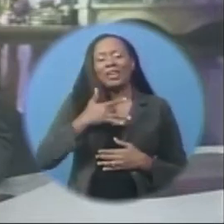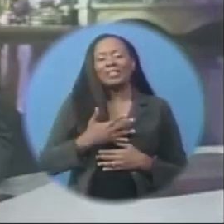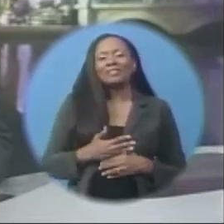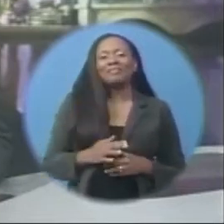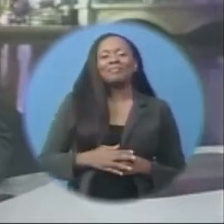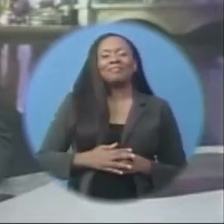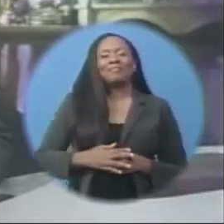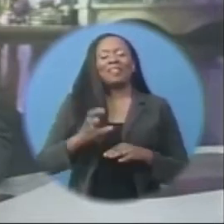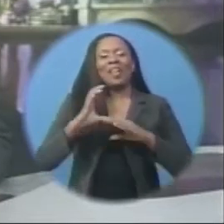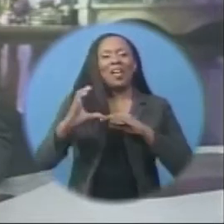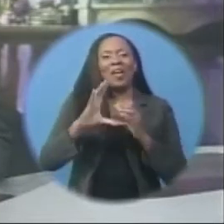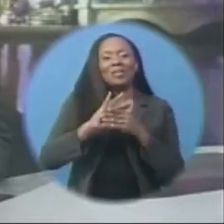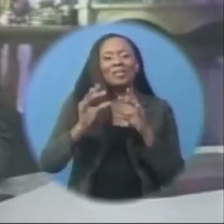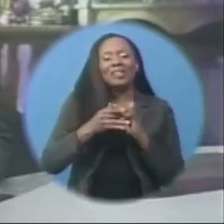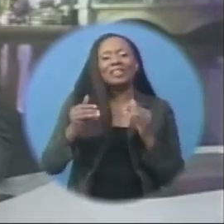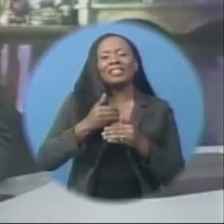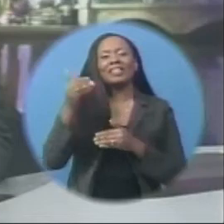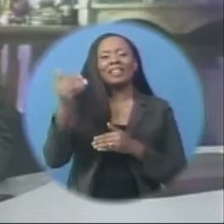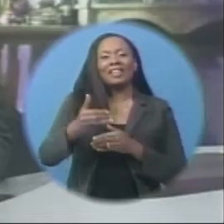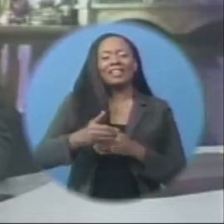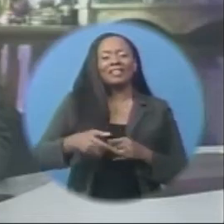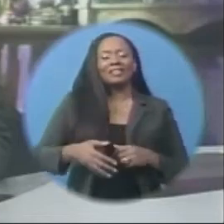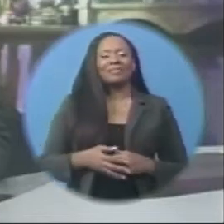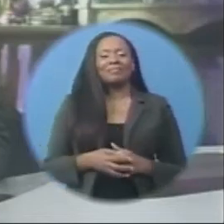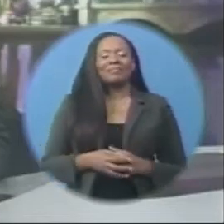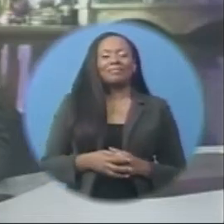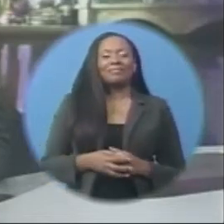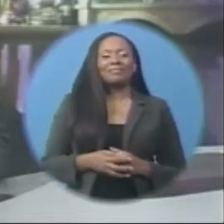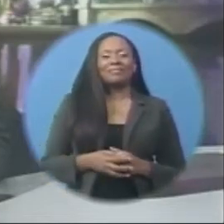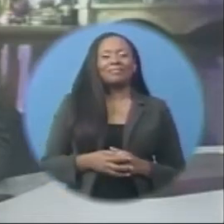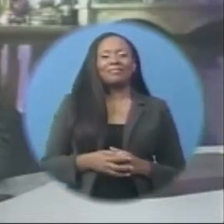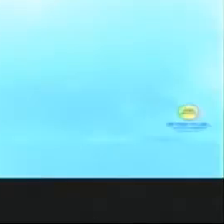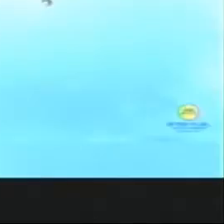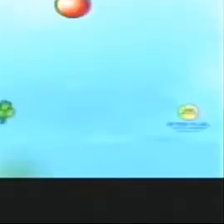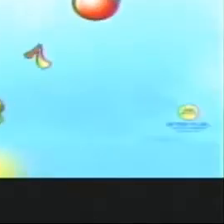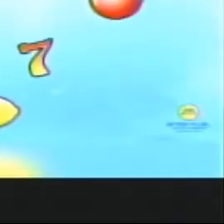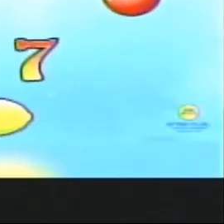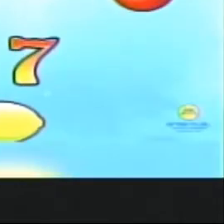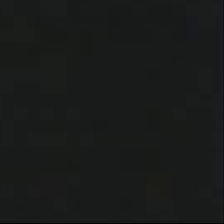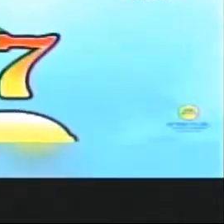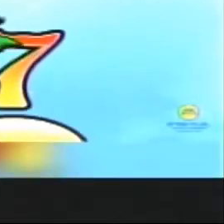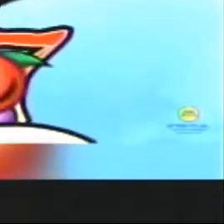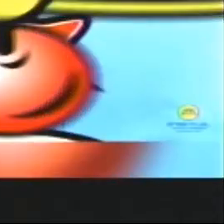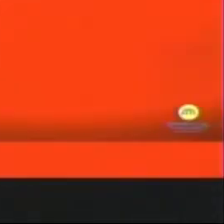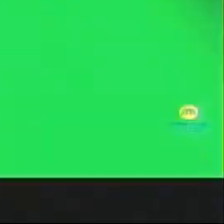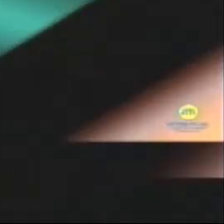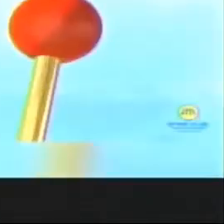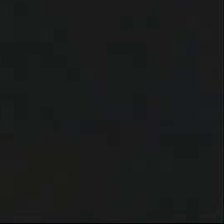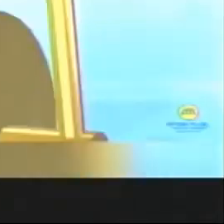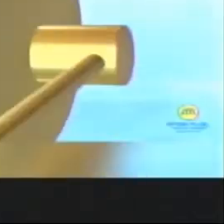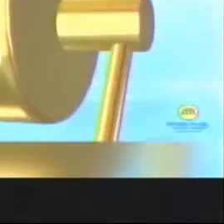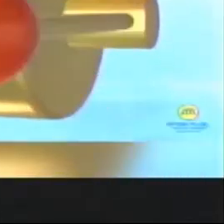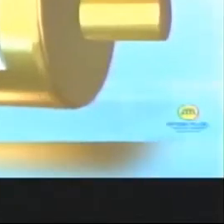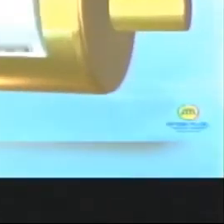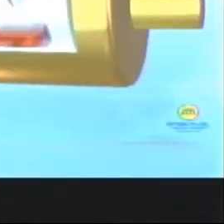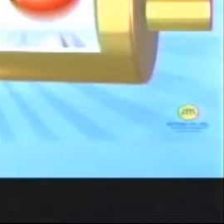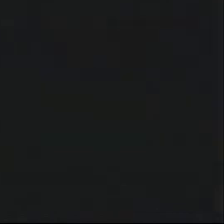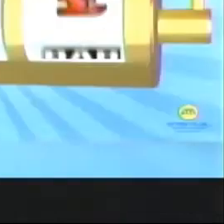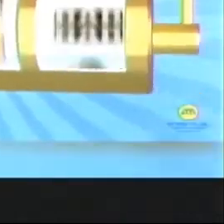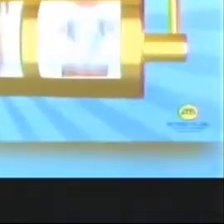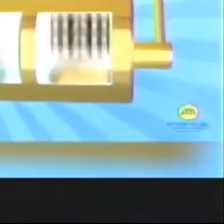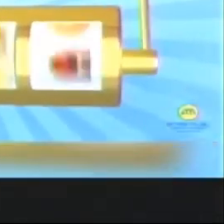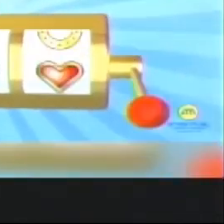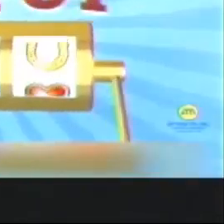to come a look at some of the stories Making headlines across the region Honey, this kitchen needs painting Why not the whole house?